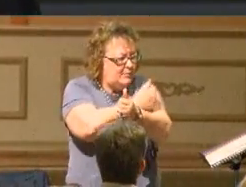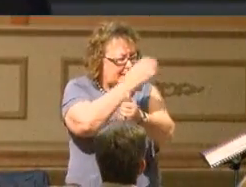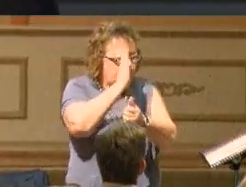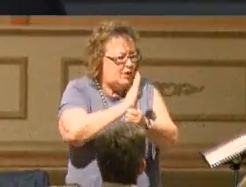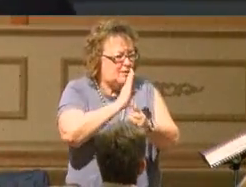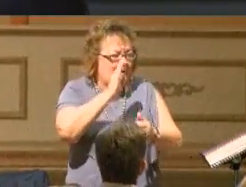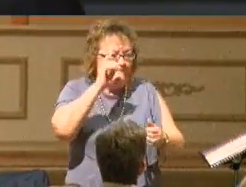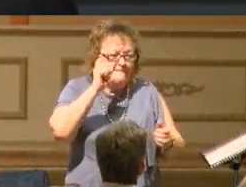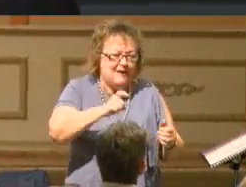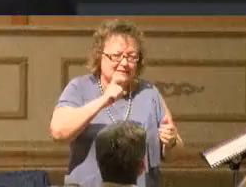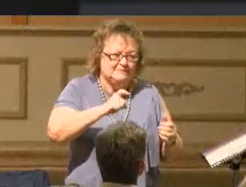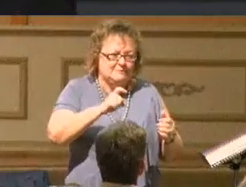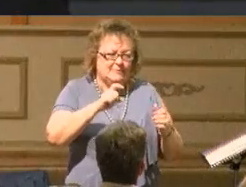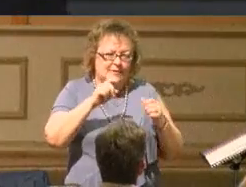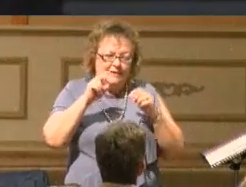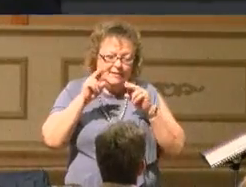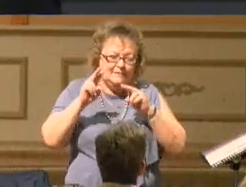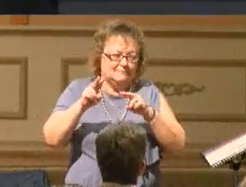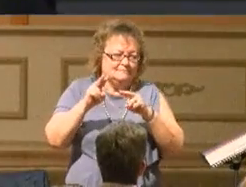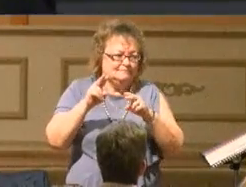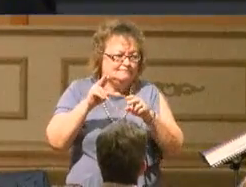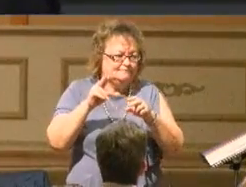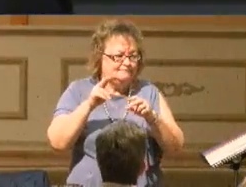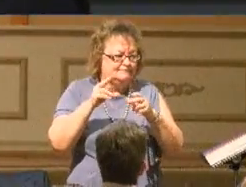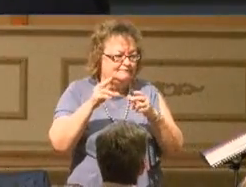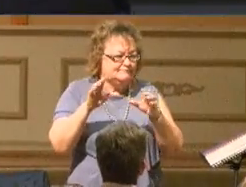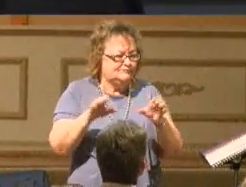be observed and must be fulfilled.